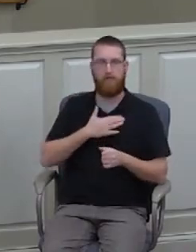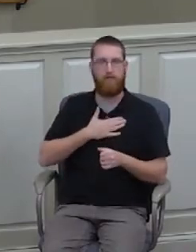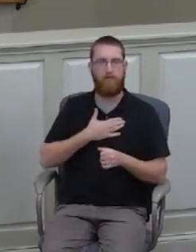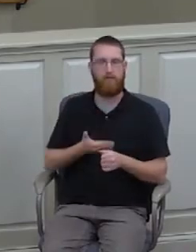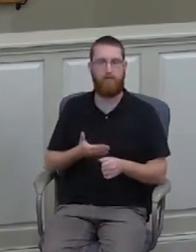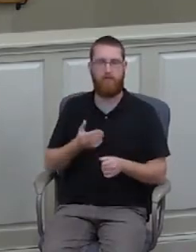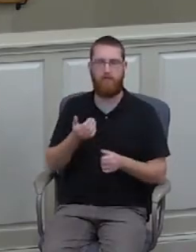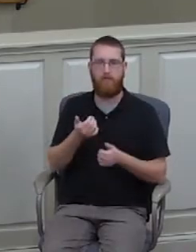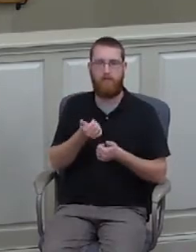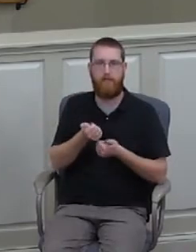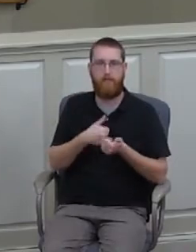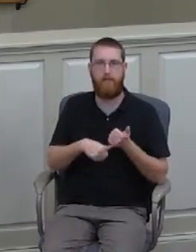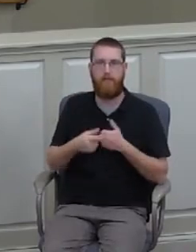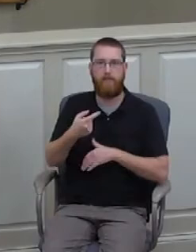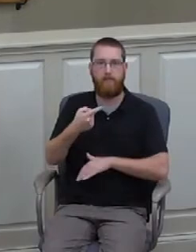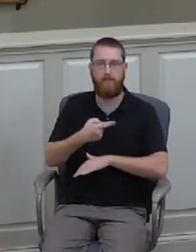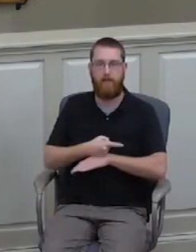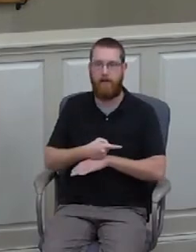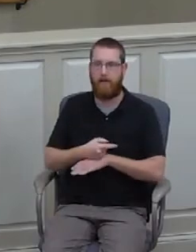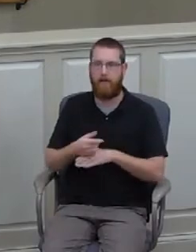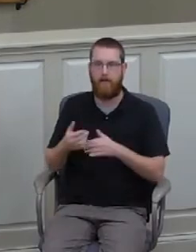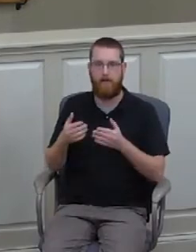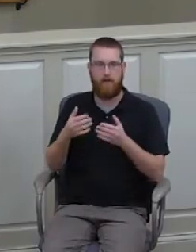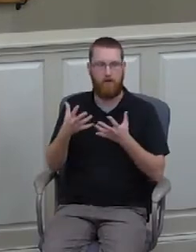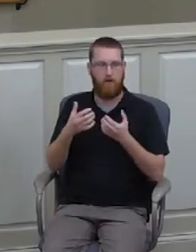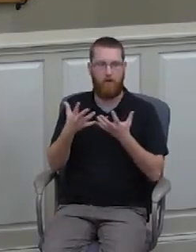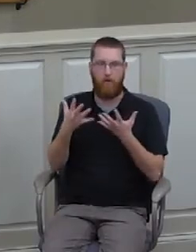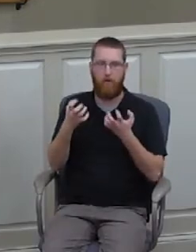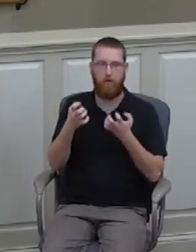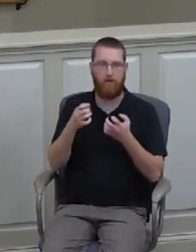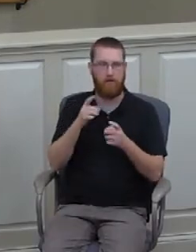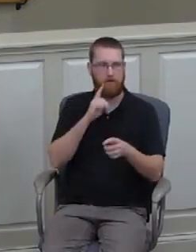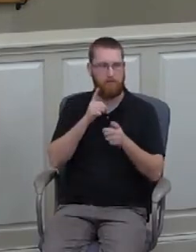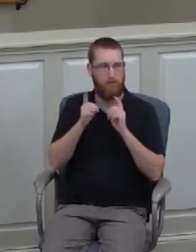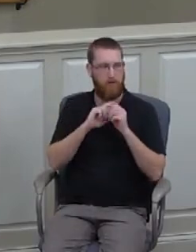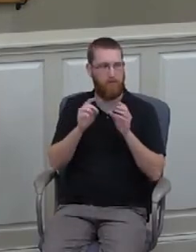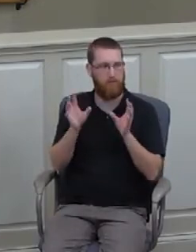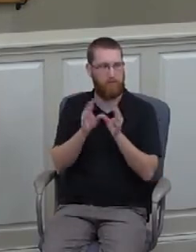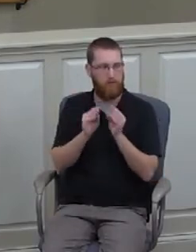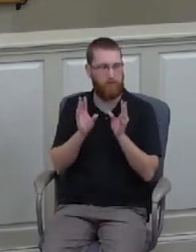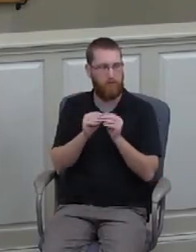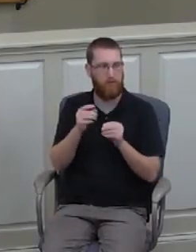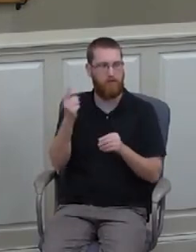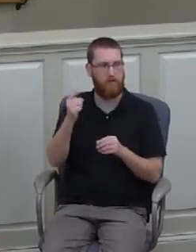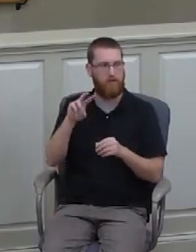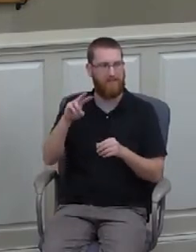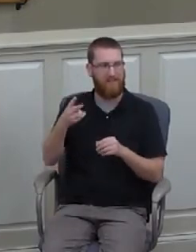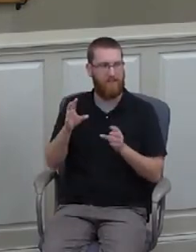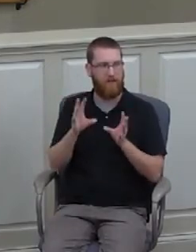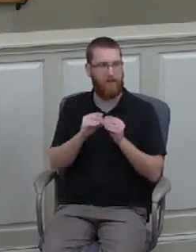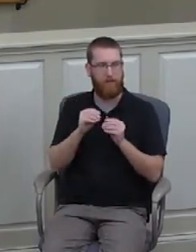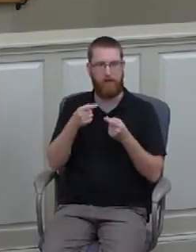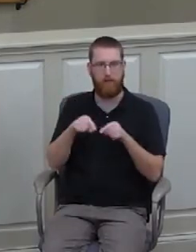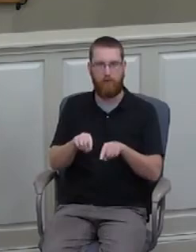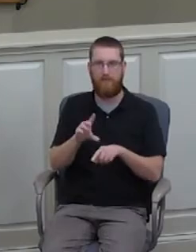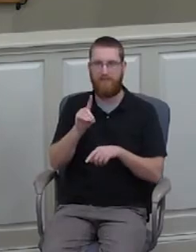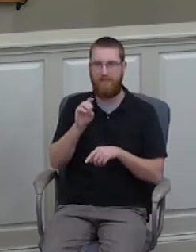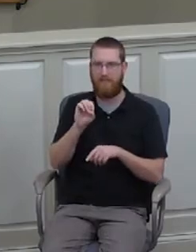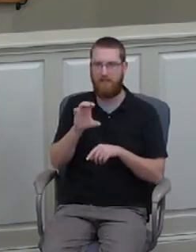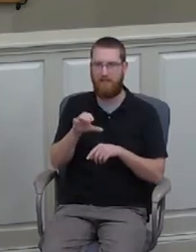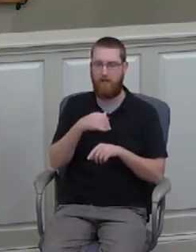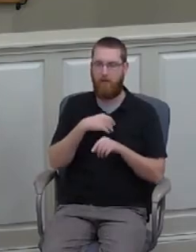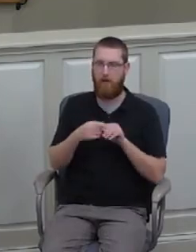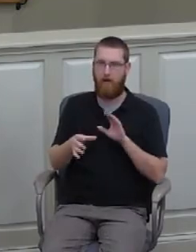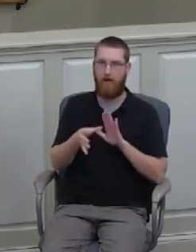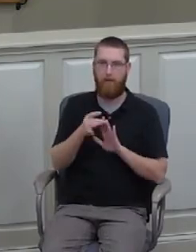open. I just wanted to have a dialogue, that we have thoughts about a second meeting in December. that okay? And I'm like Okay. Stephen, I just picked the